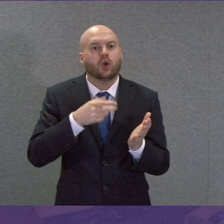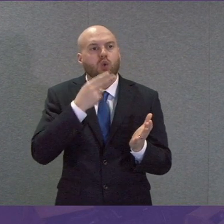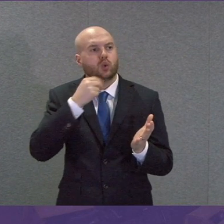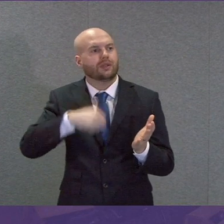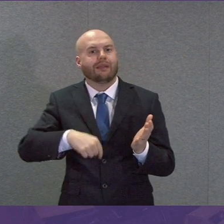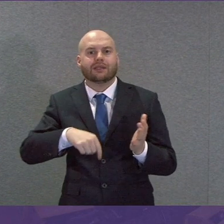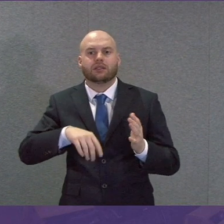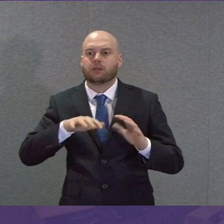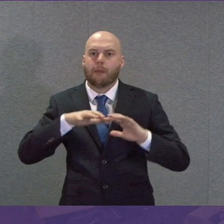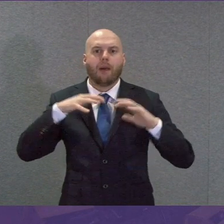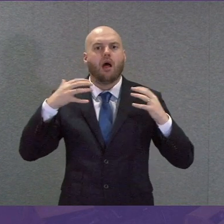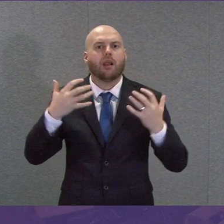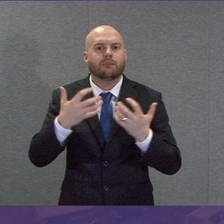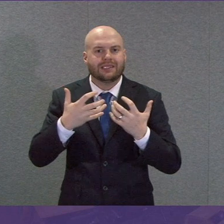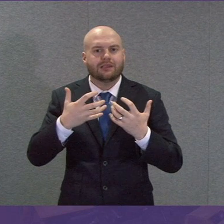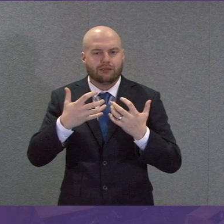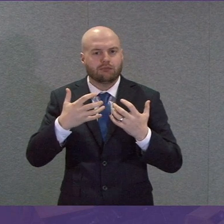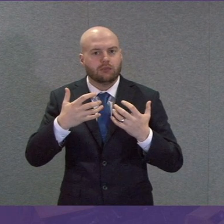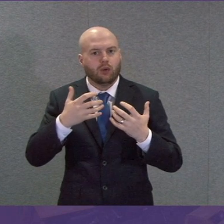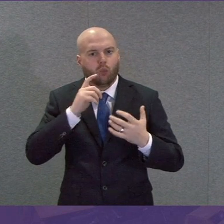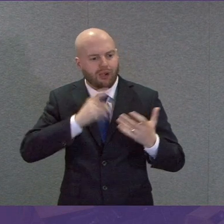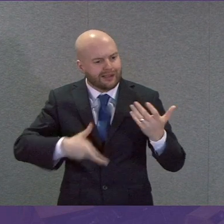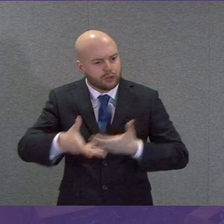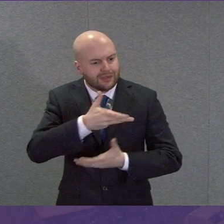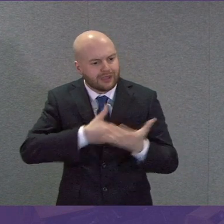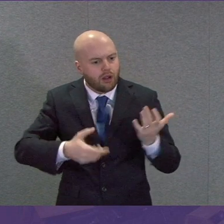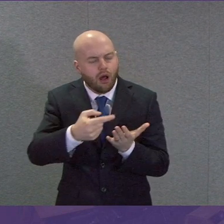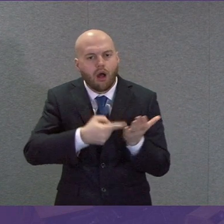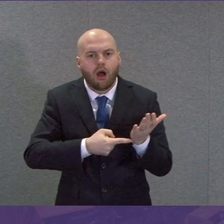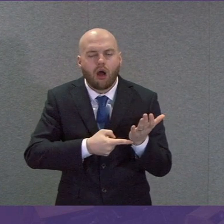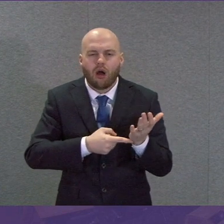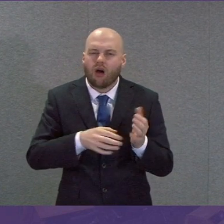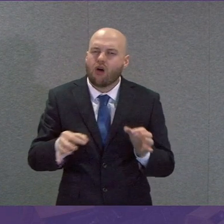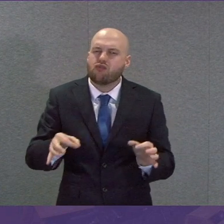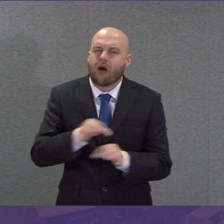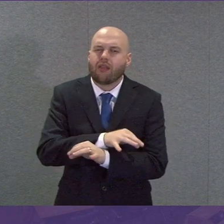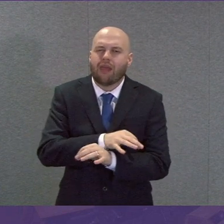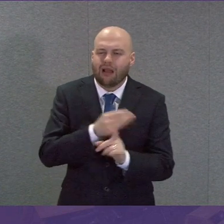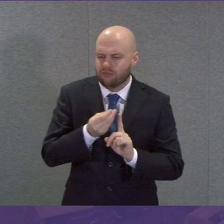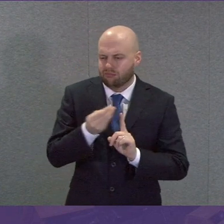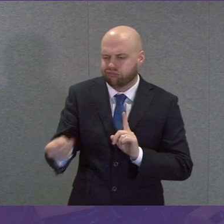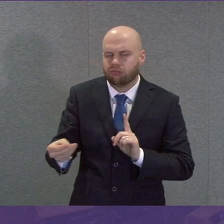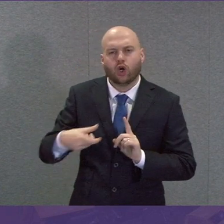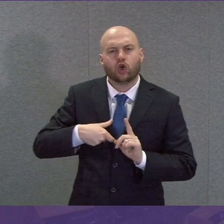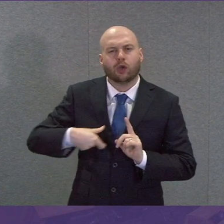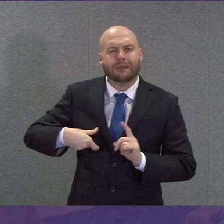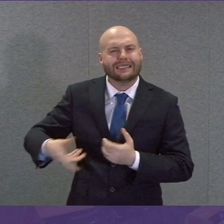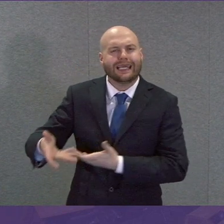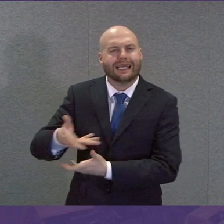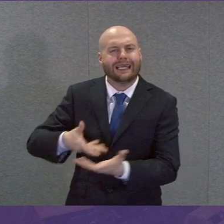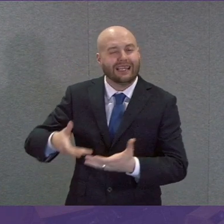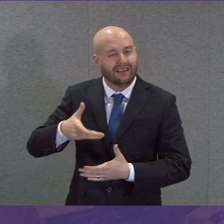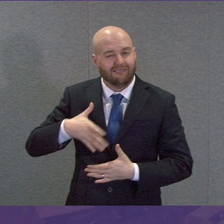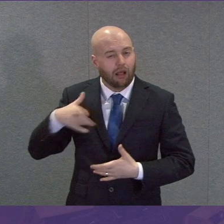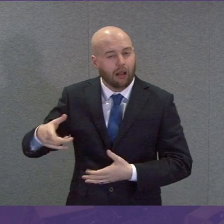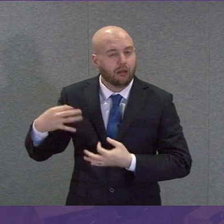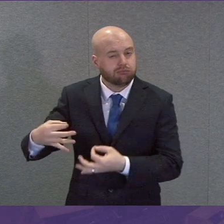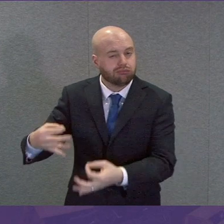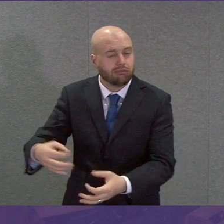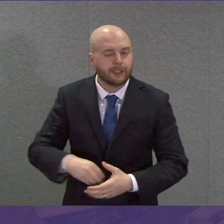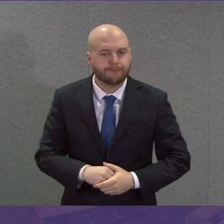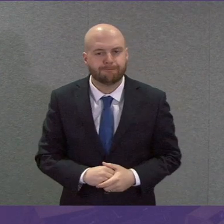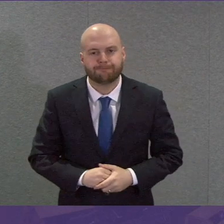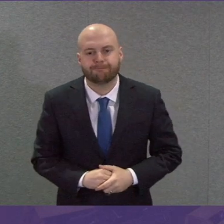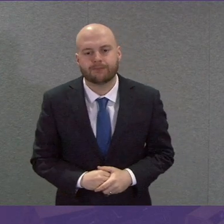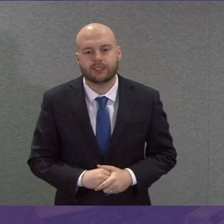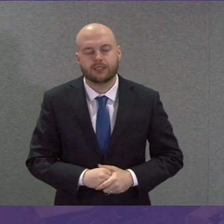that particular legislation rather than allocating it to any particular committee? Because I think that might not be a bad way forward. Michael